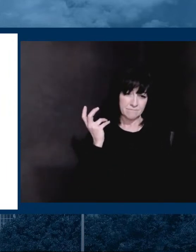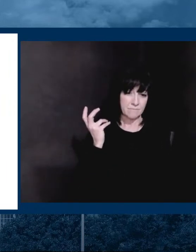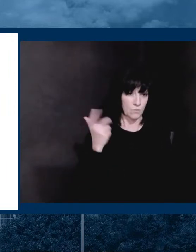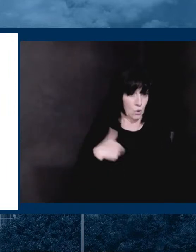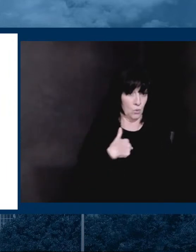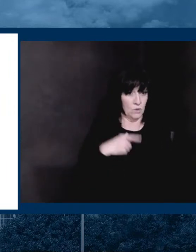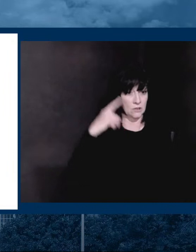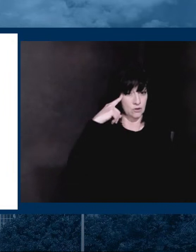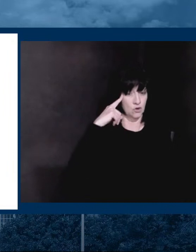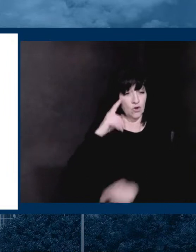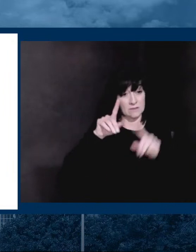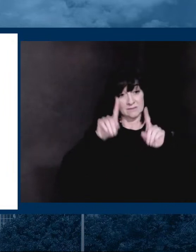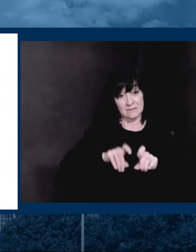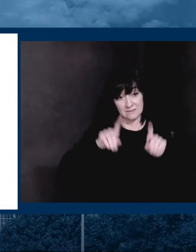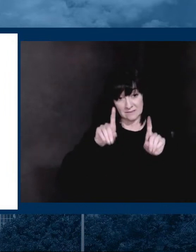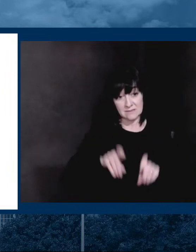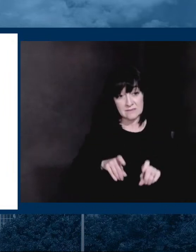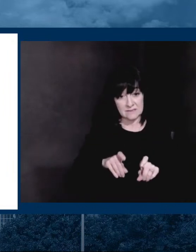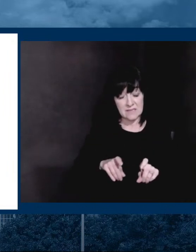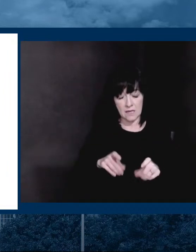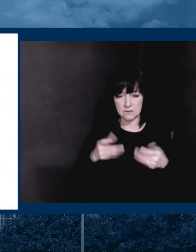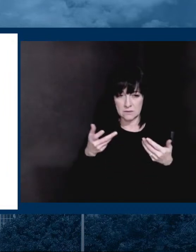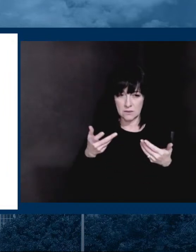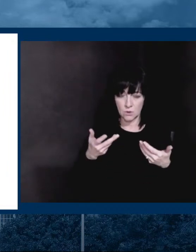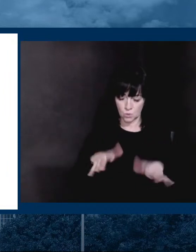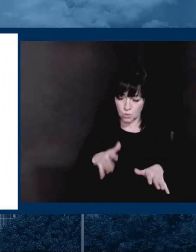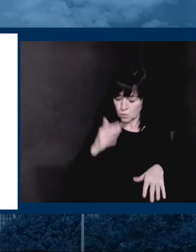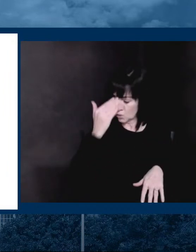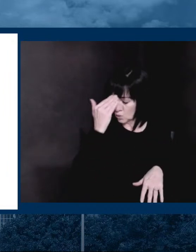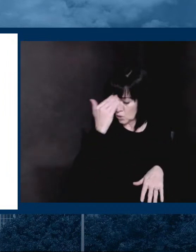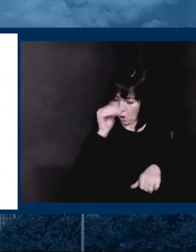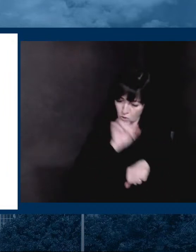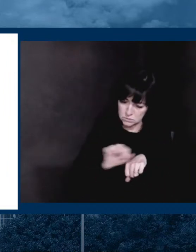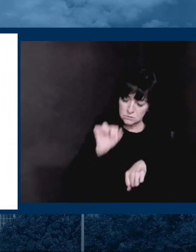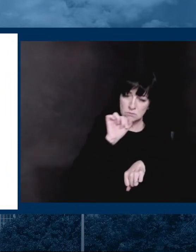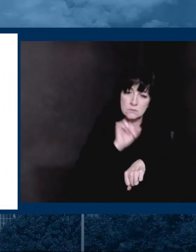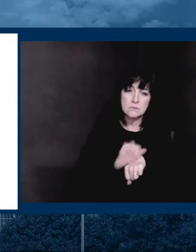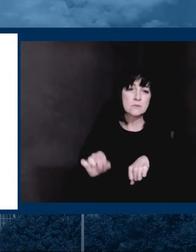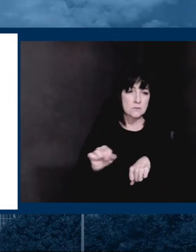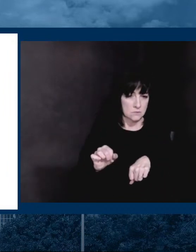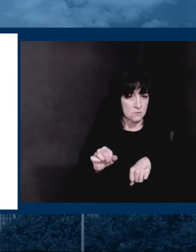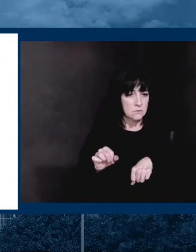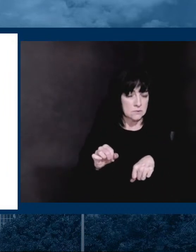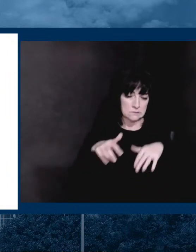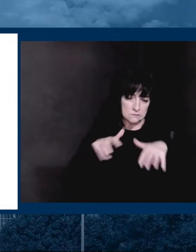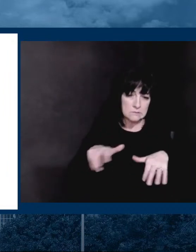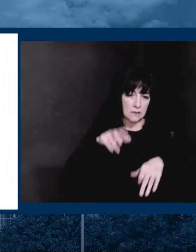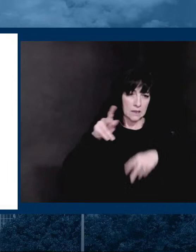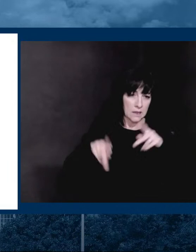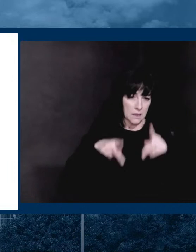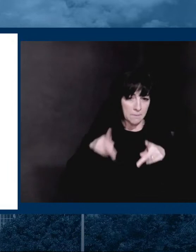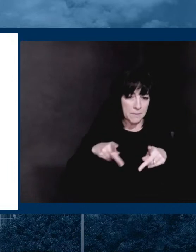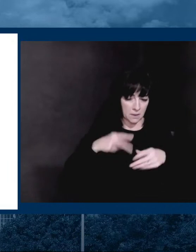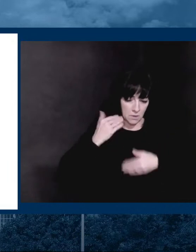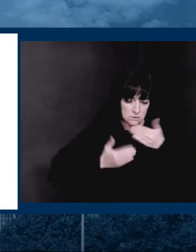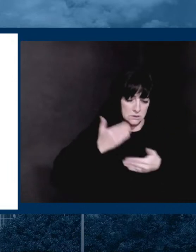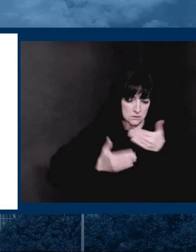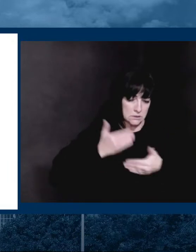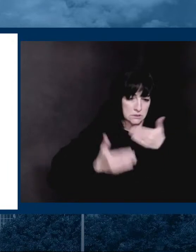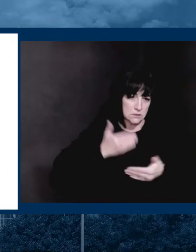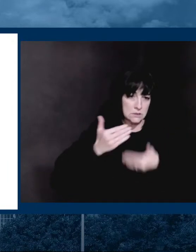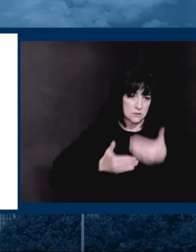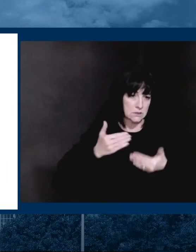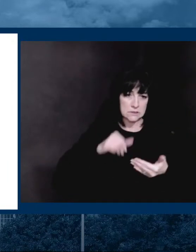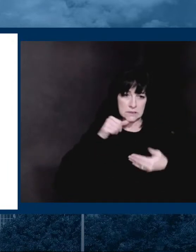that testing was labor intensive and complicated when we started this back in May, and vaccination just has, it